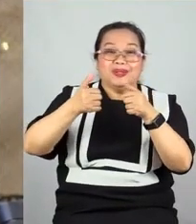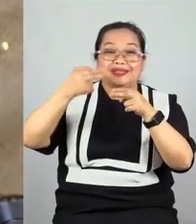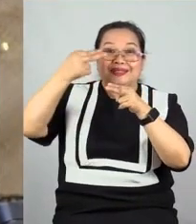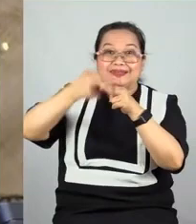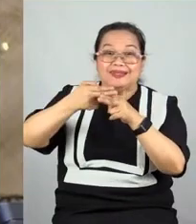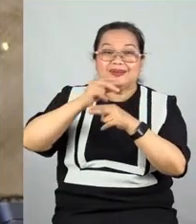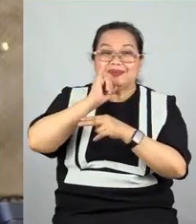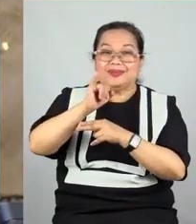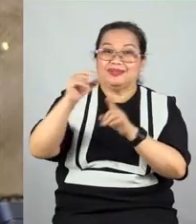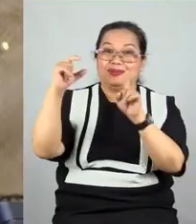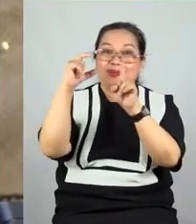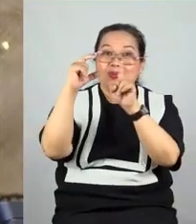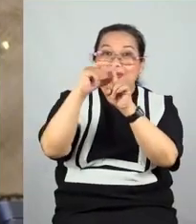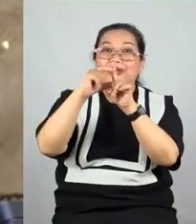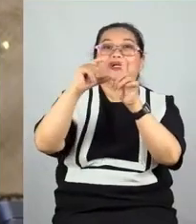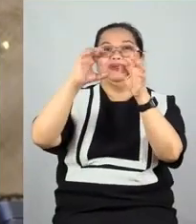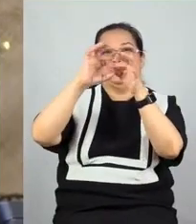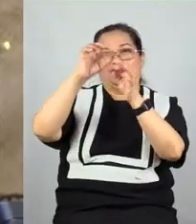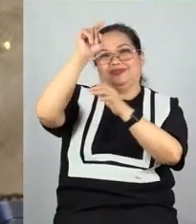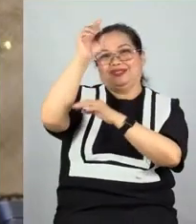called is the Word of God.